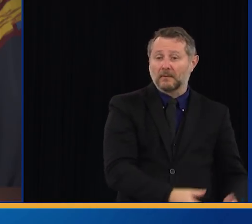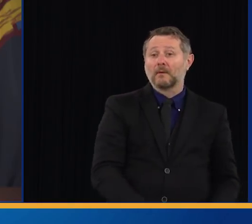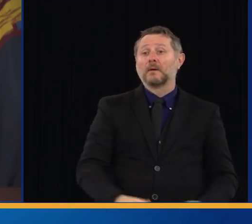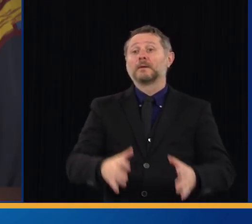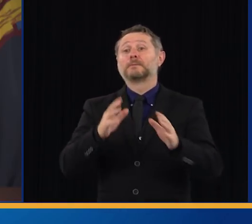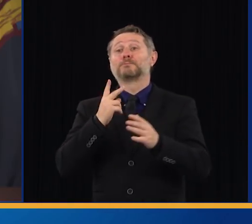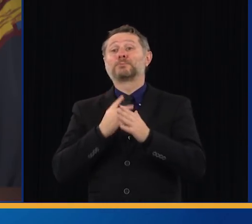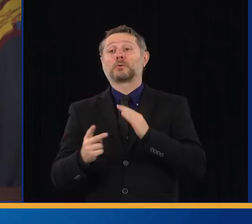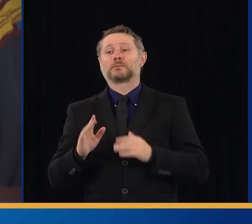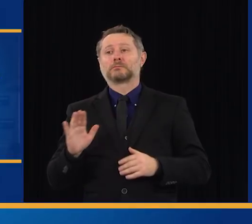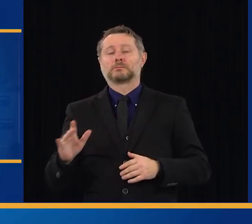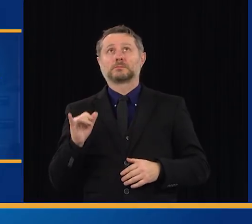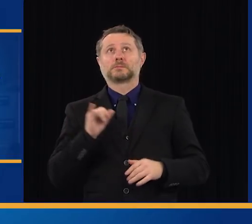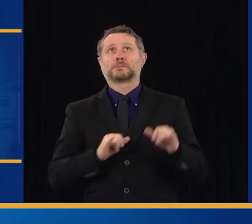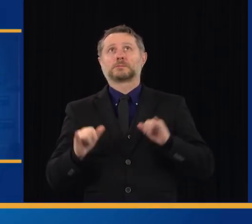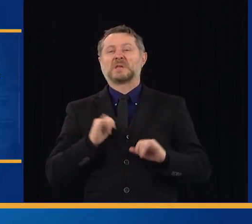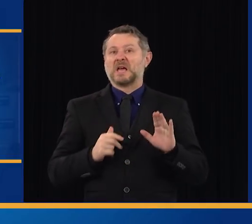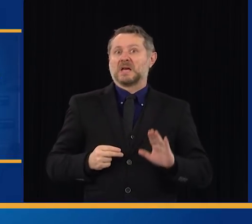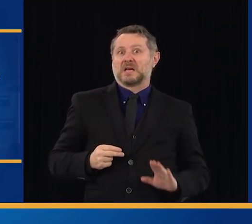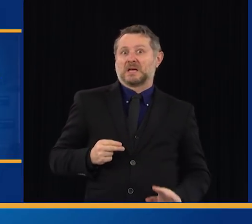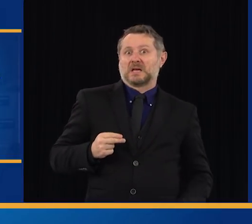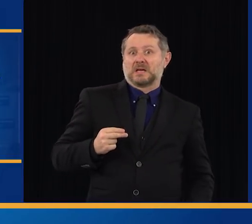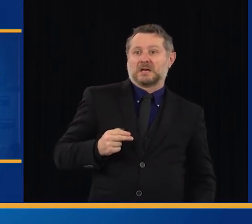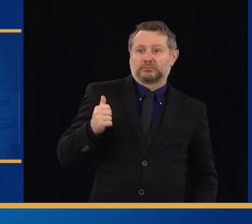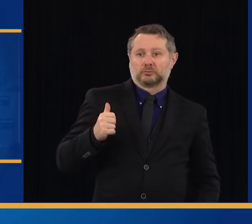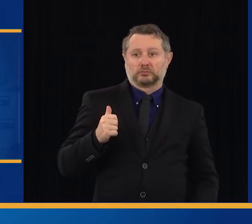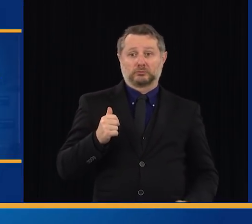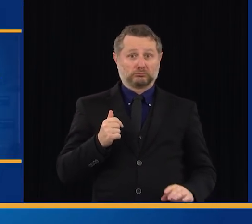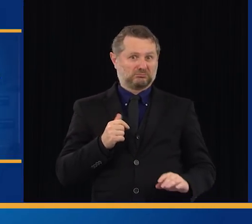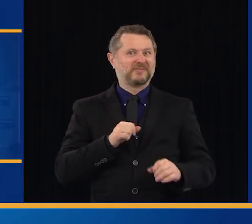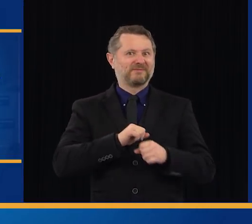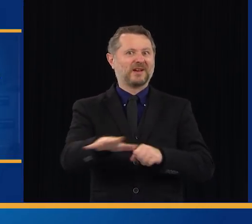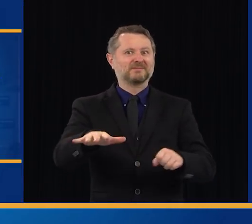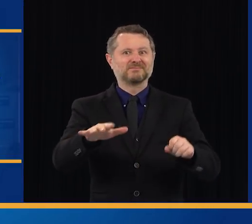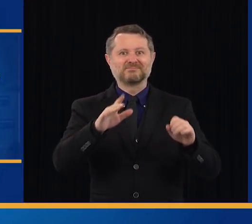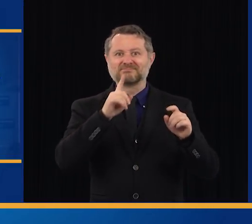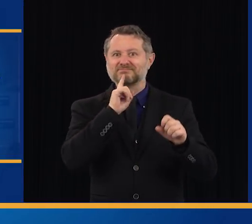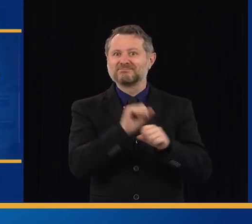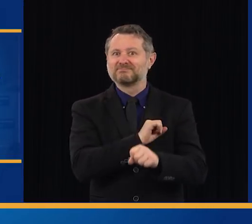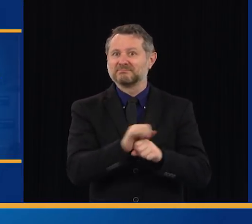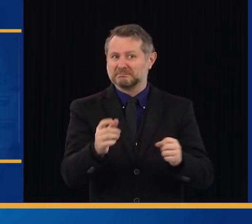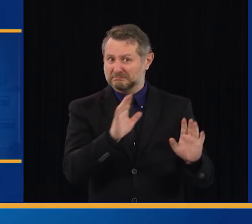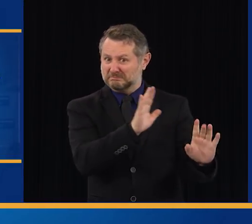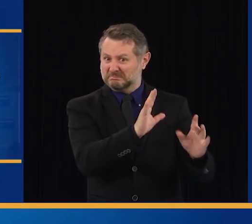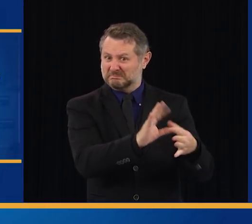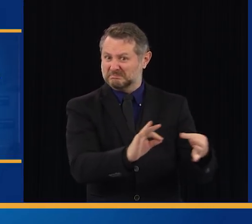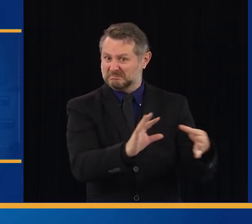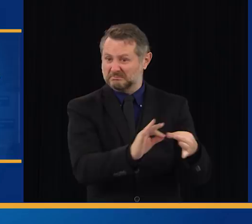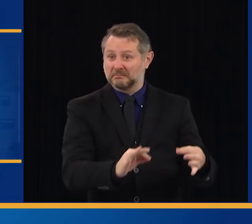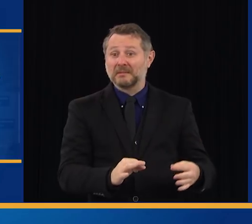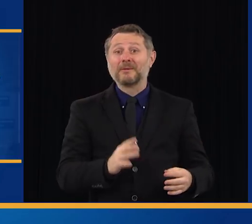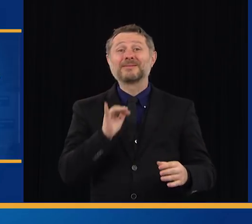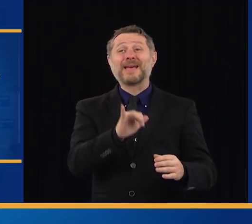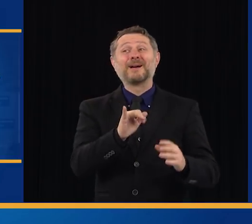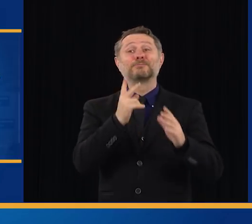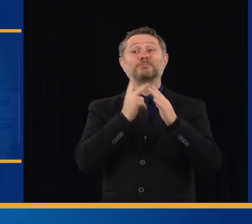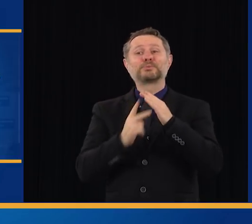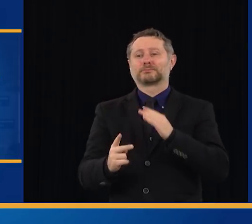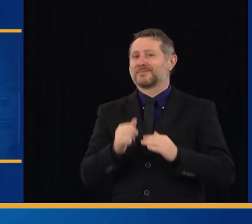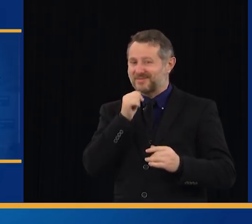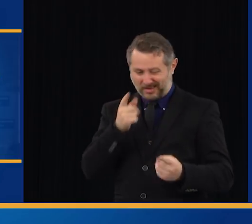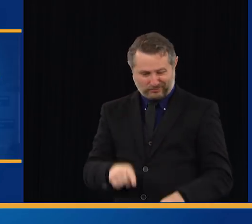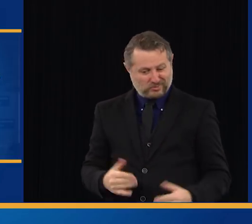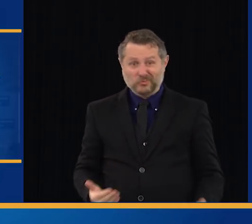higher rate of spread. That has not happened so far.